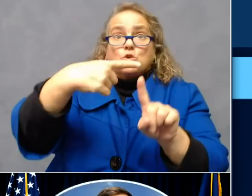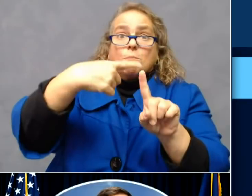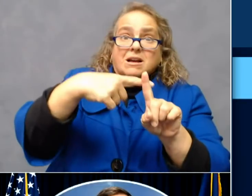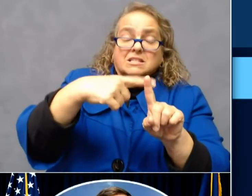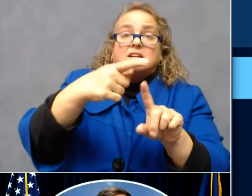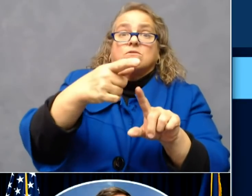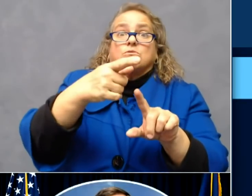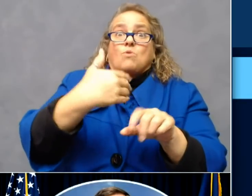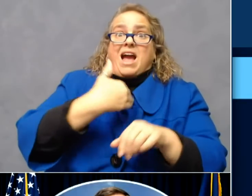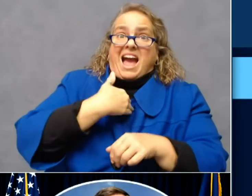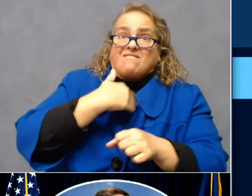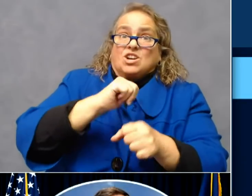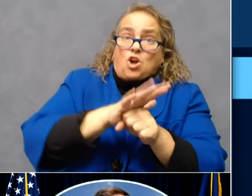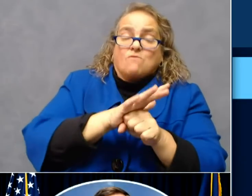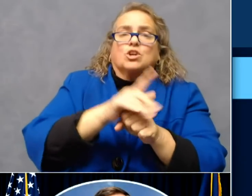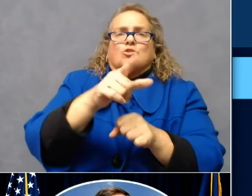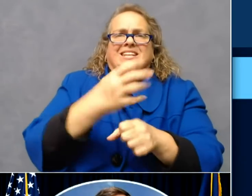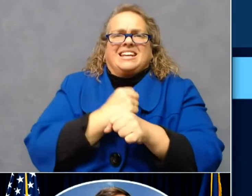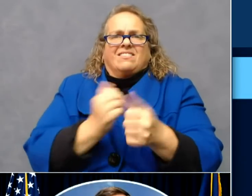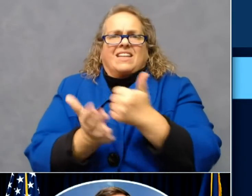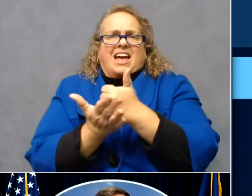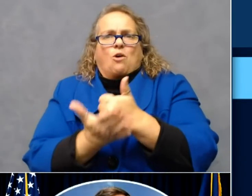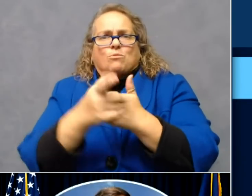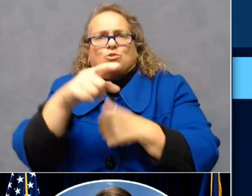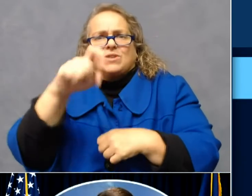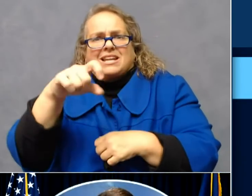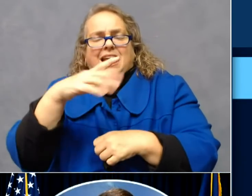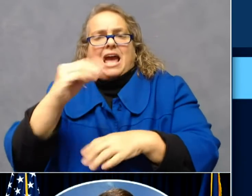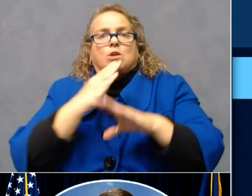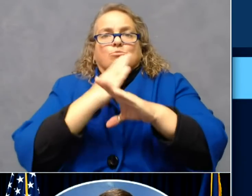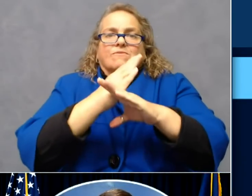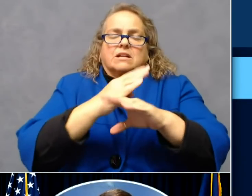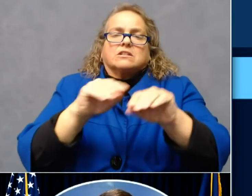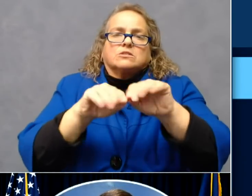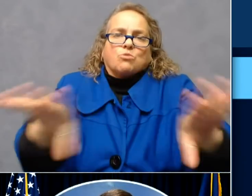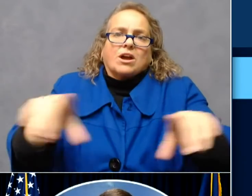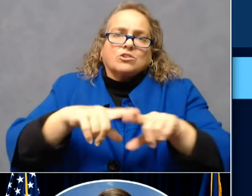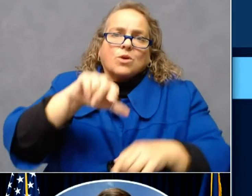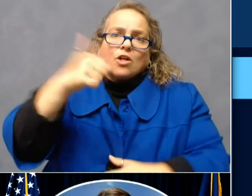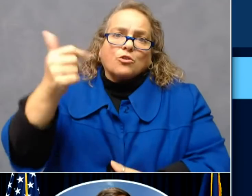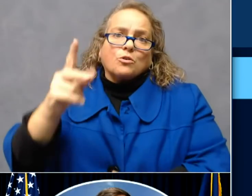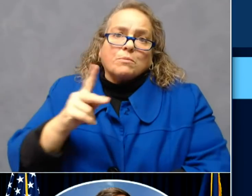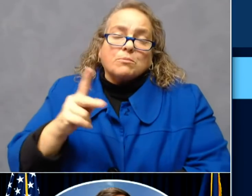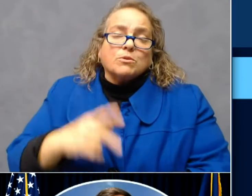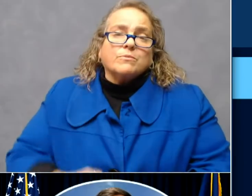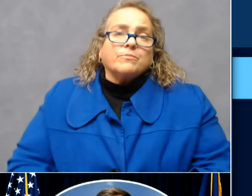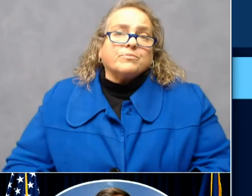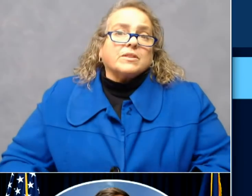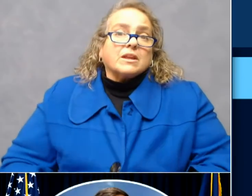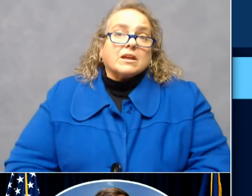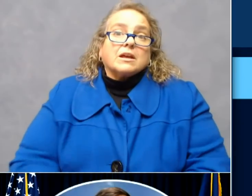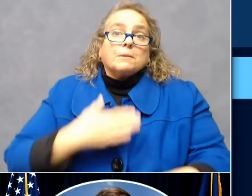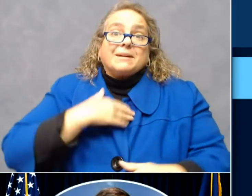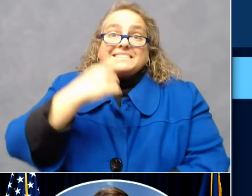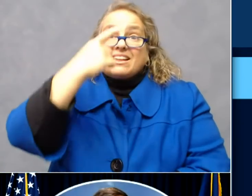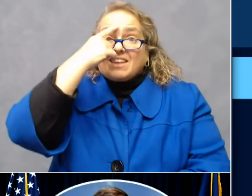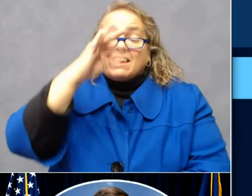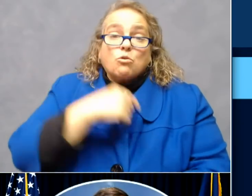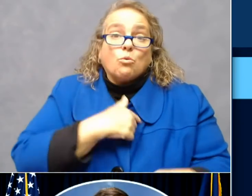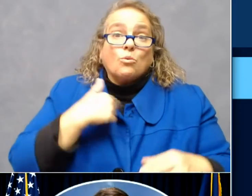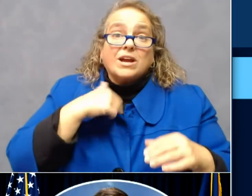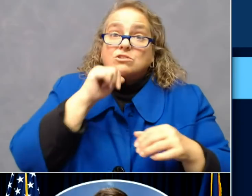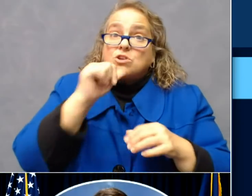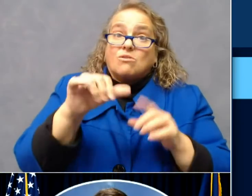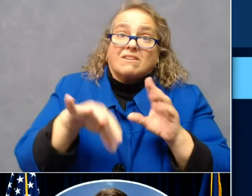need. And it's also to prevent the spread to other people. Think about it. If we don't find out that the 4,000 people